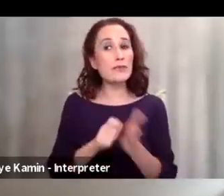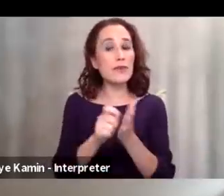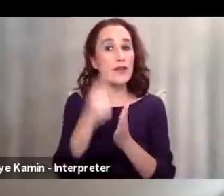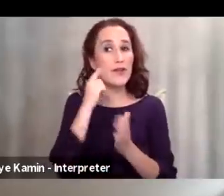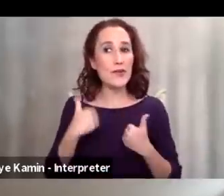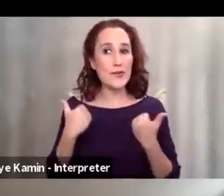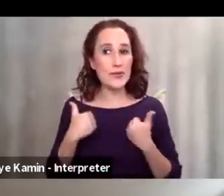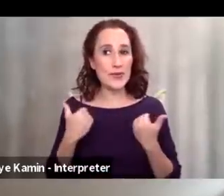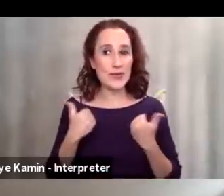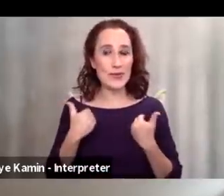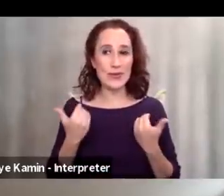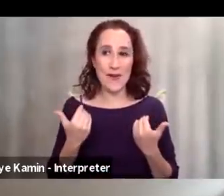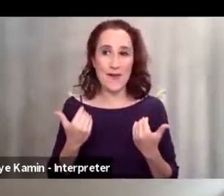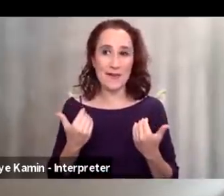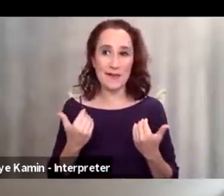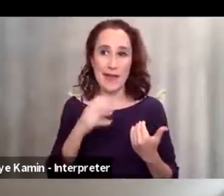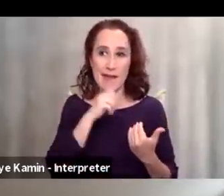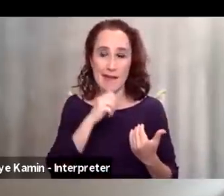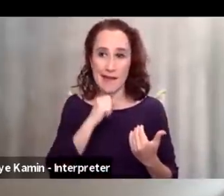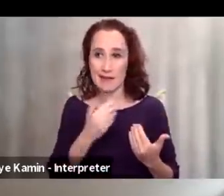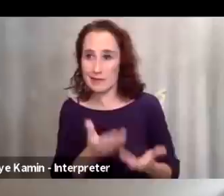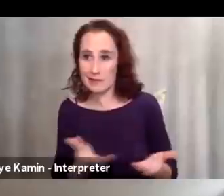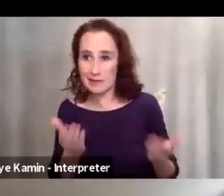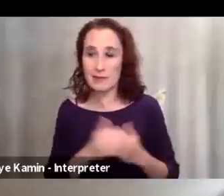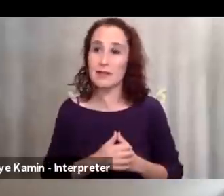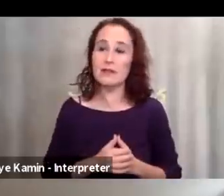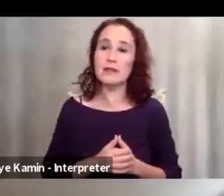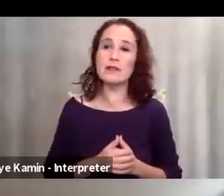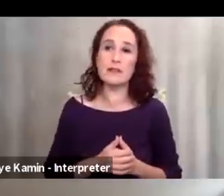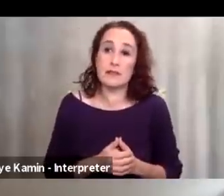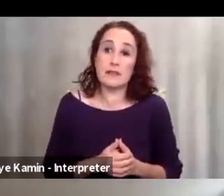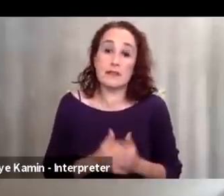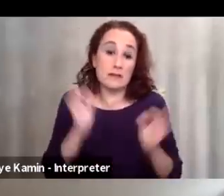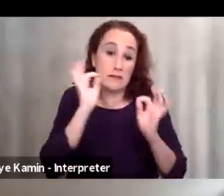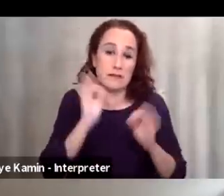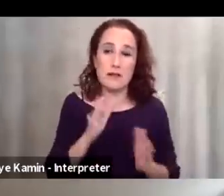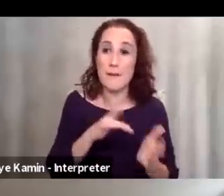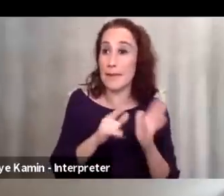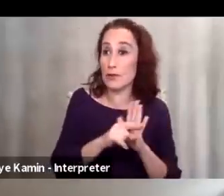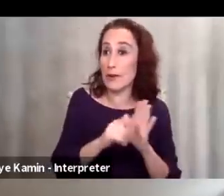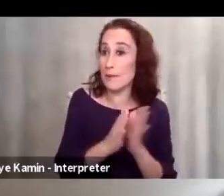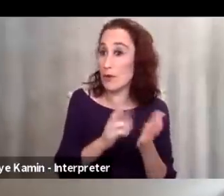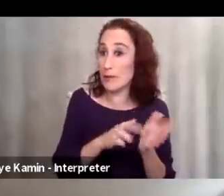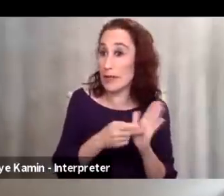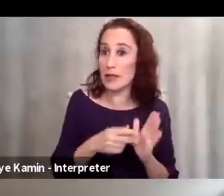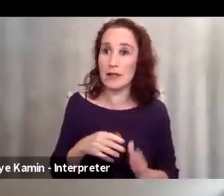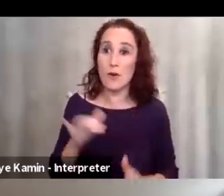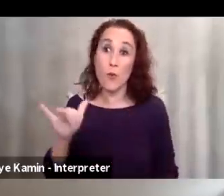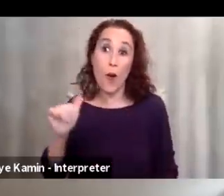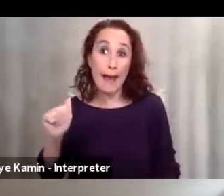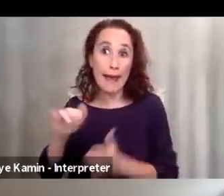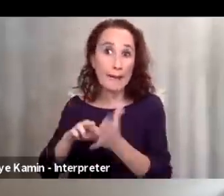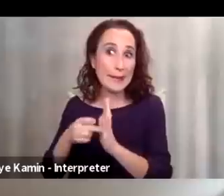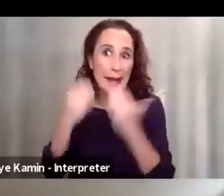young people, but I just had no idea. I didn't know what a middle grade book was. I didn't know what a YA book was